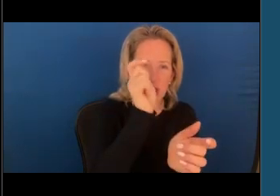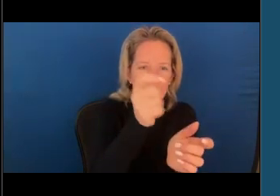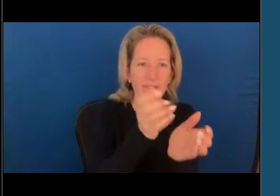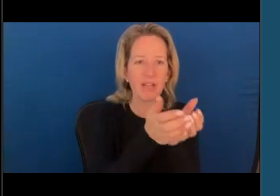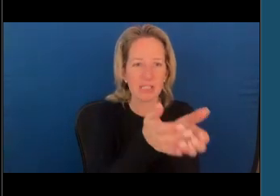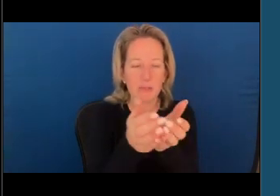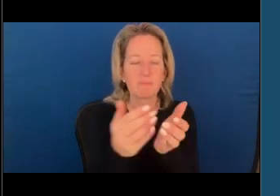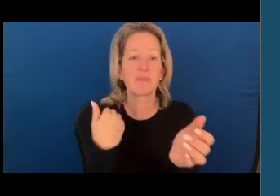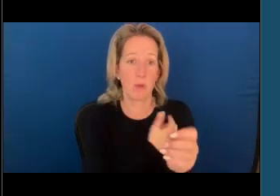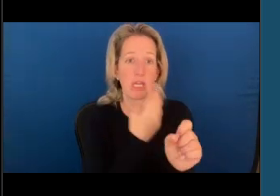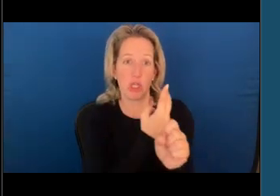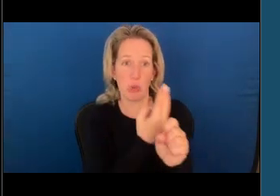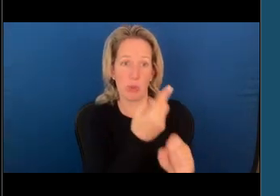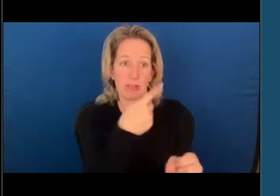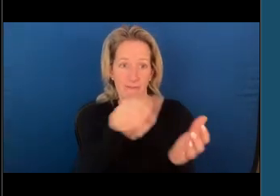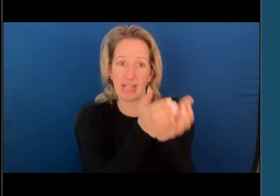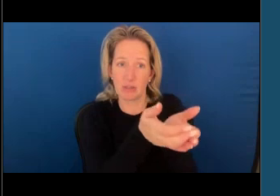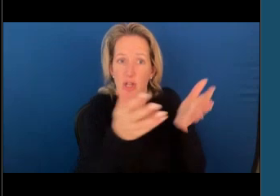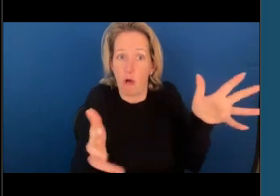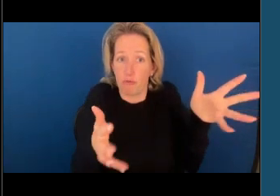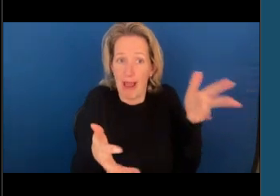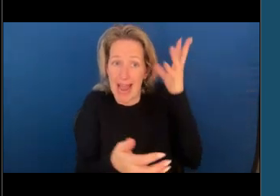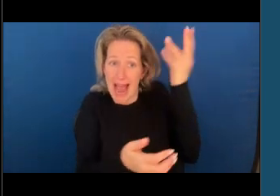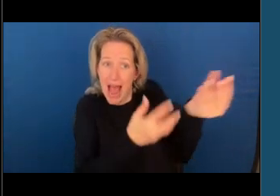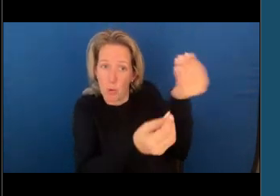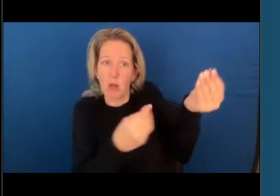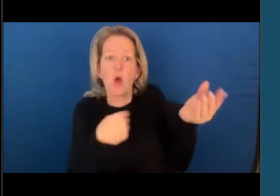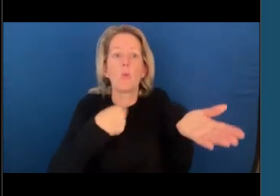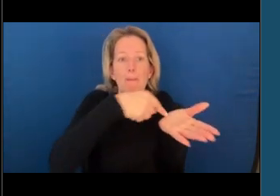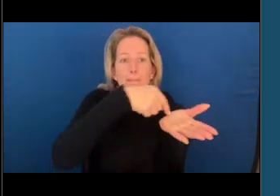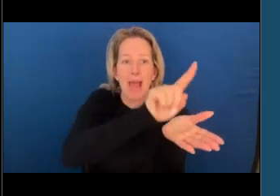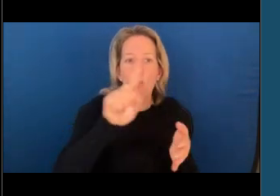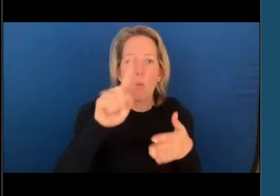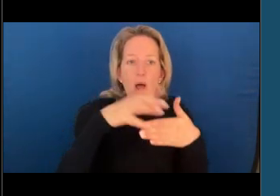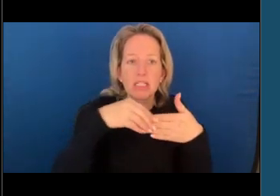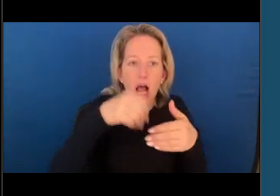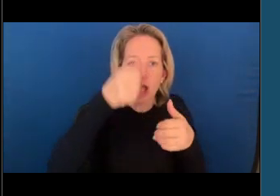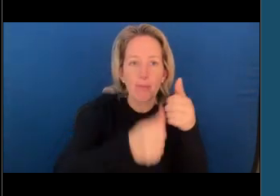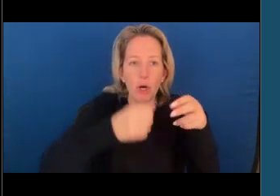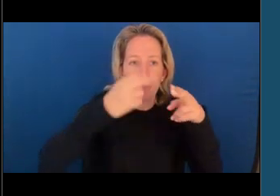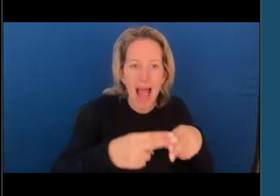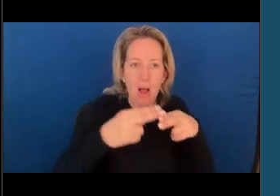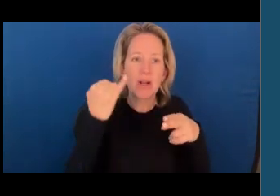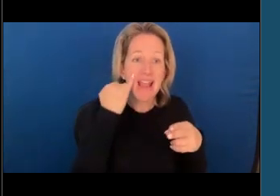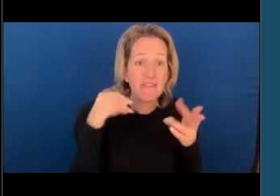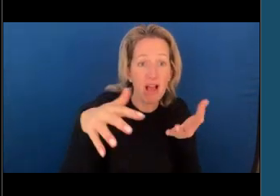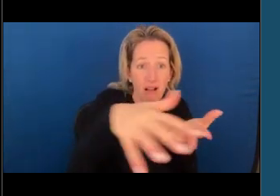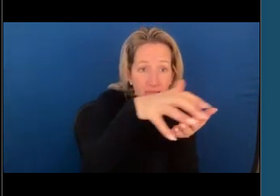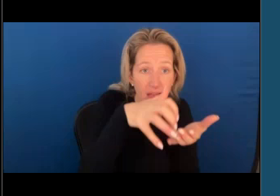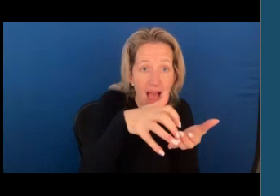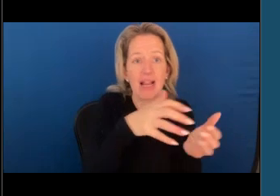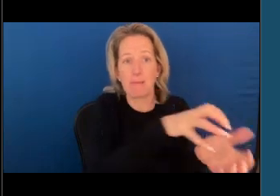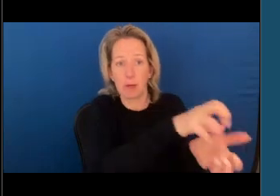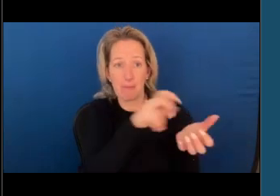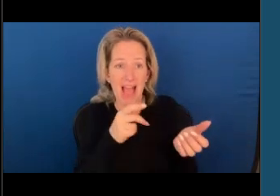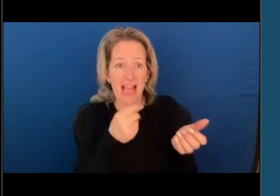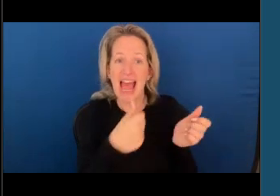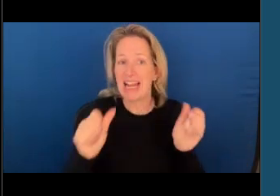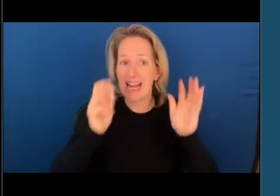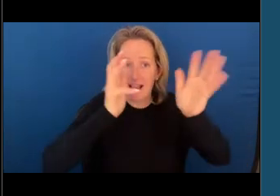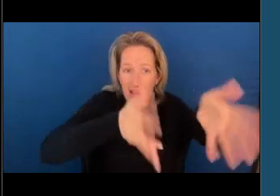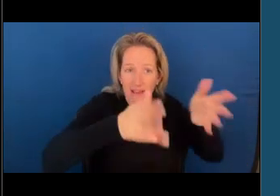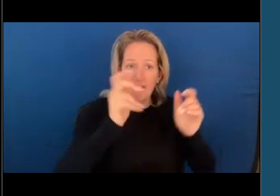of opportunity who are already out there, we pay them $1 per pound if they collect and bring back any derelict fishing gear that they see out